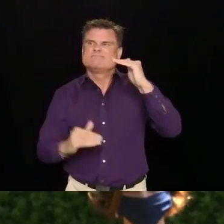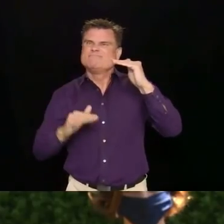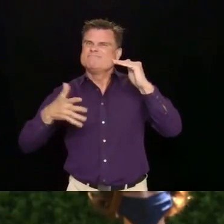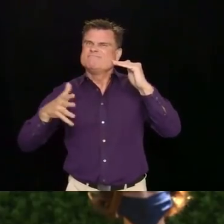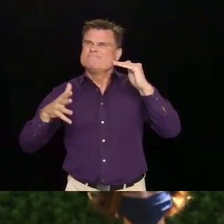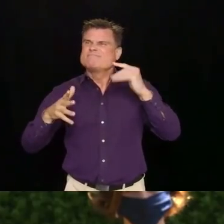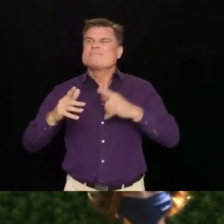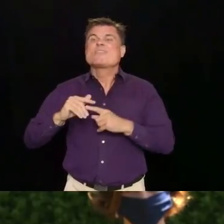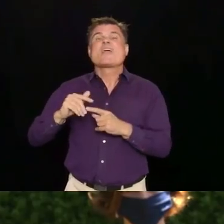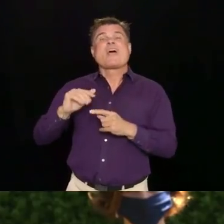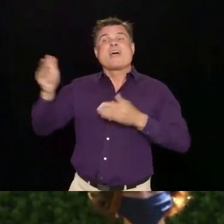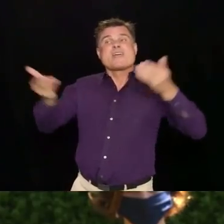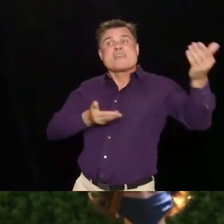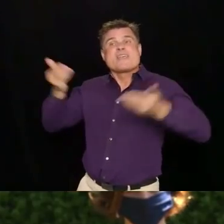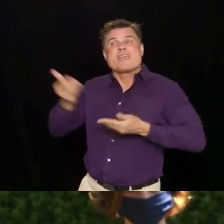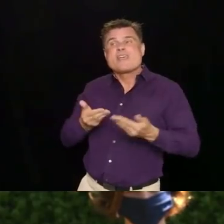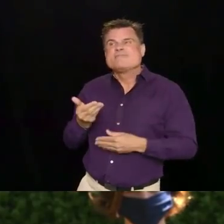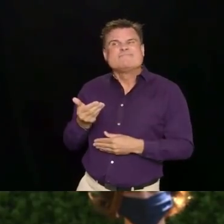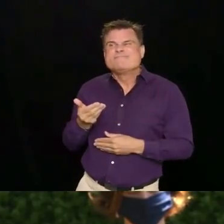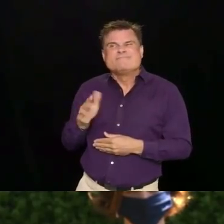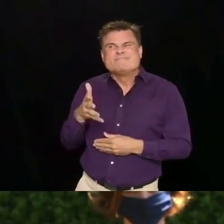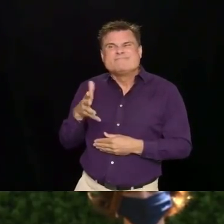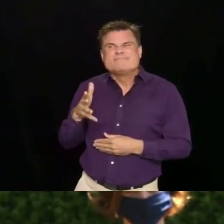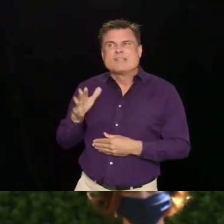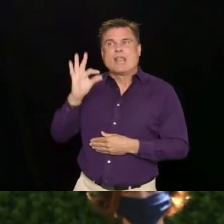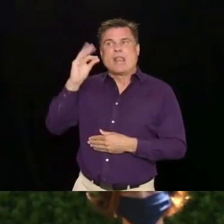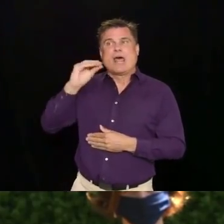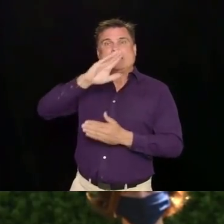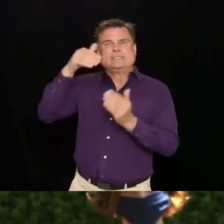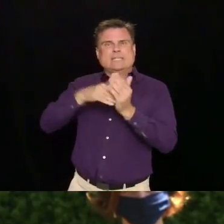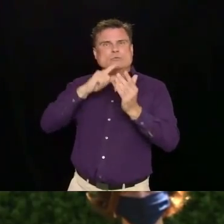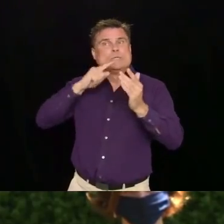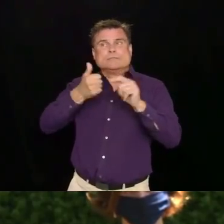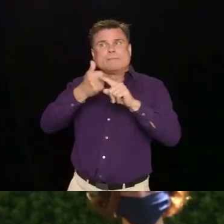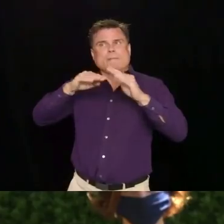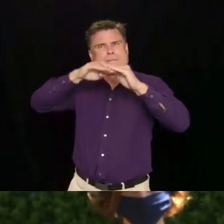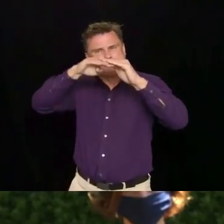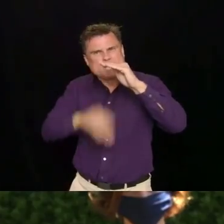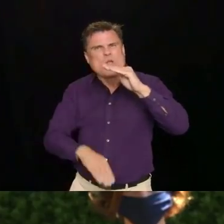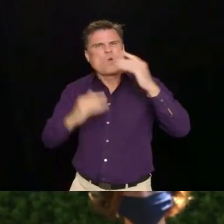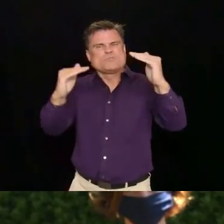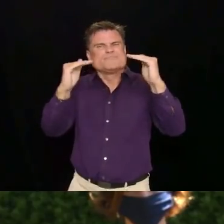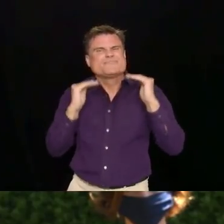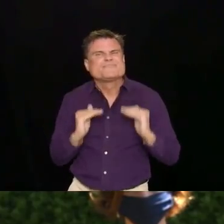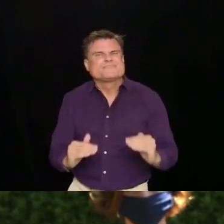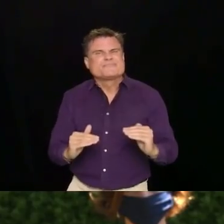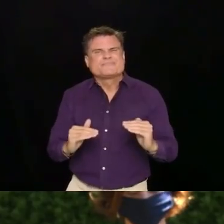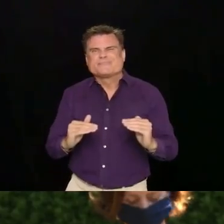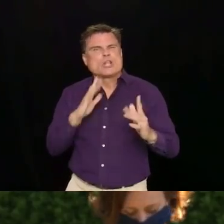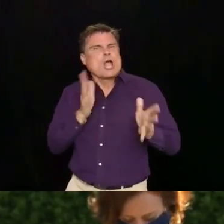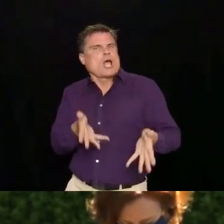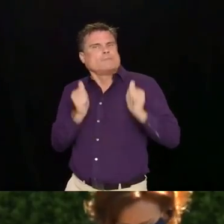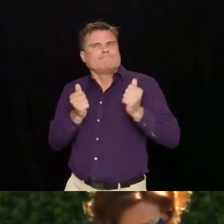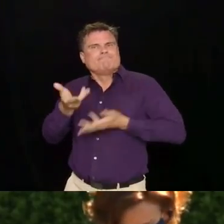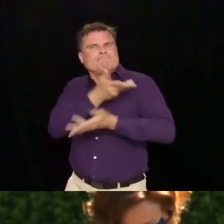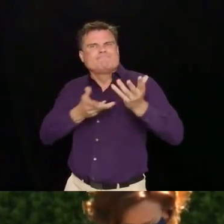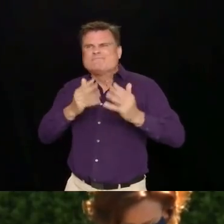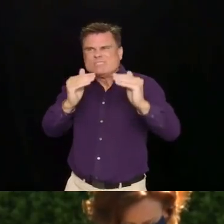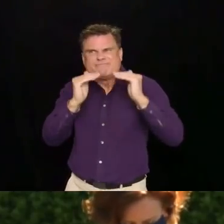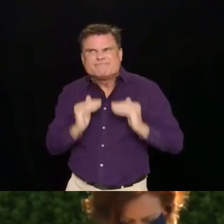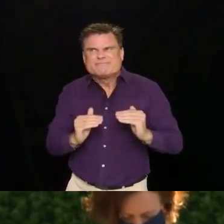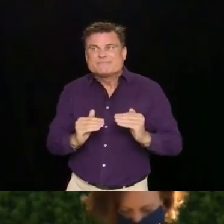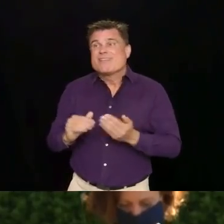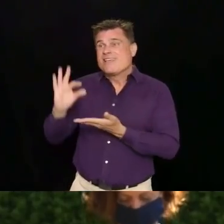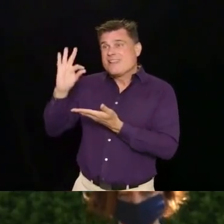90 care homes, were dramatically below standard at that time. So at the time, there were